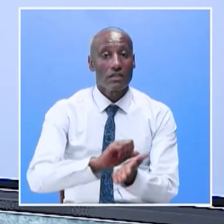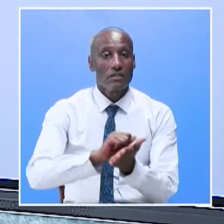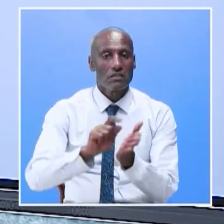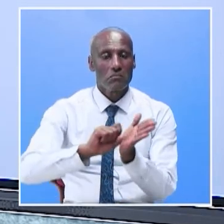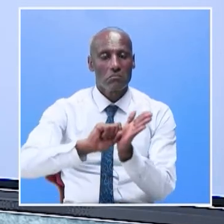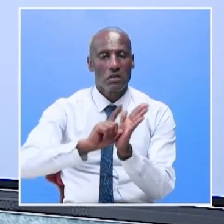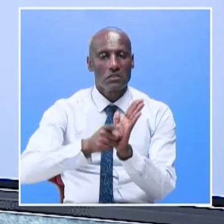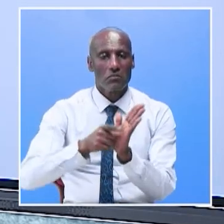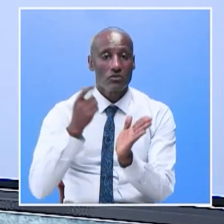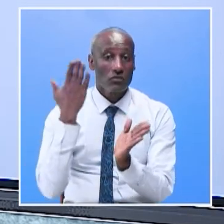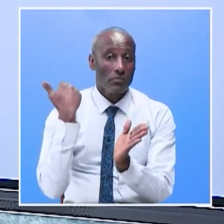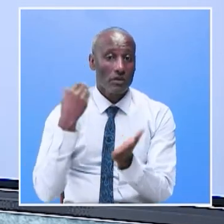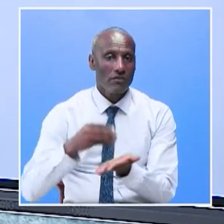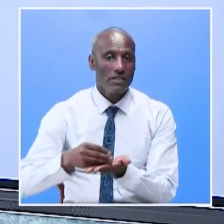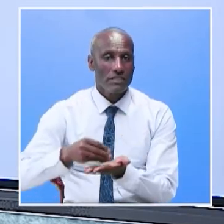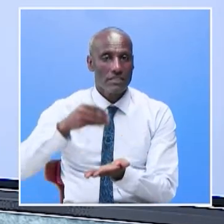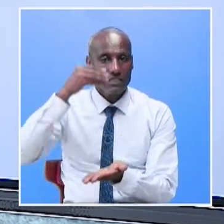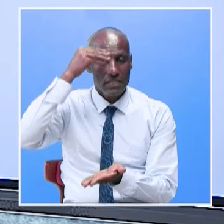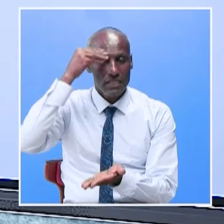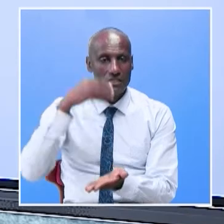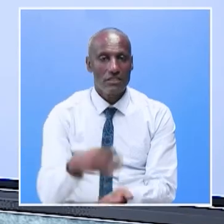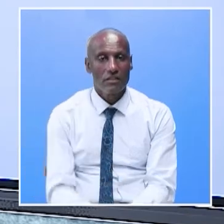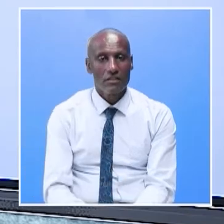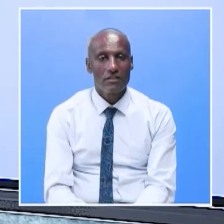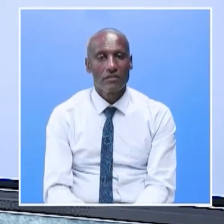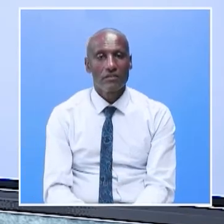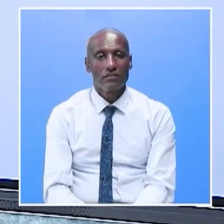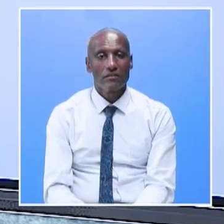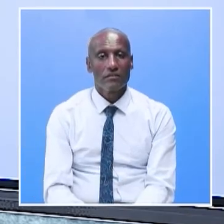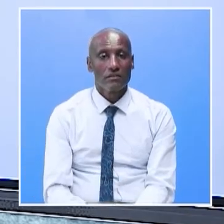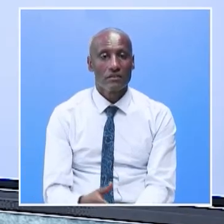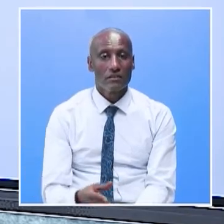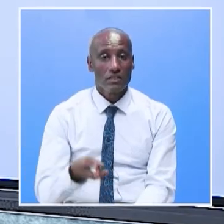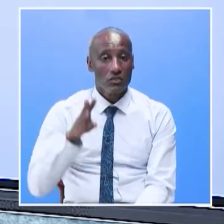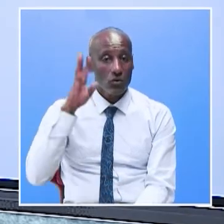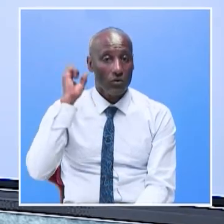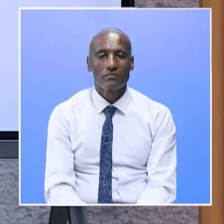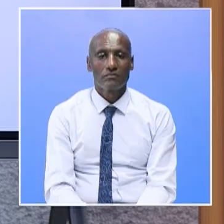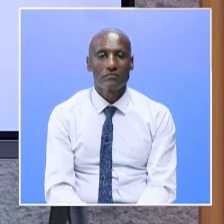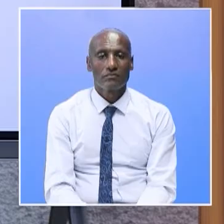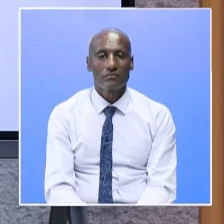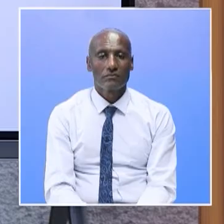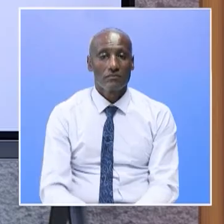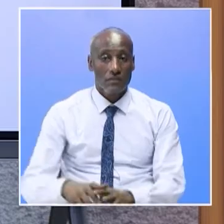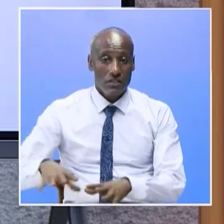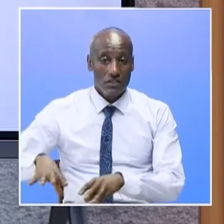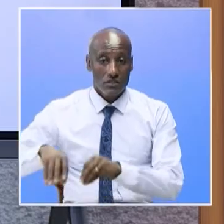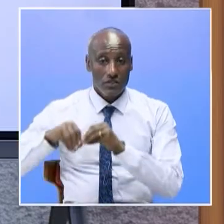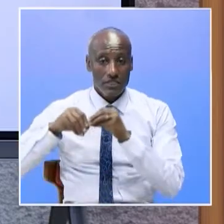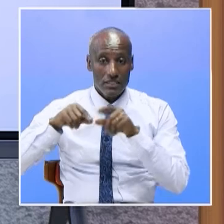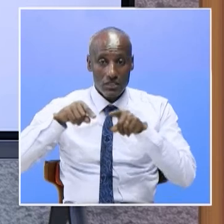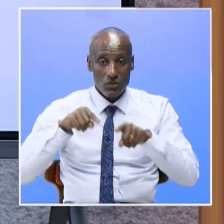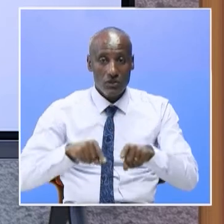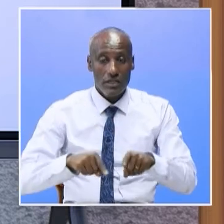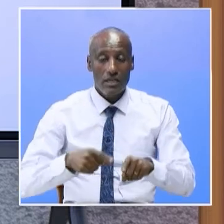examples about the same meaning. This was your previous lesson. Students, today we